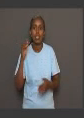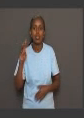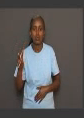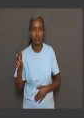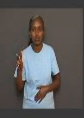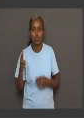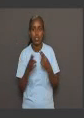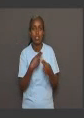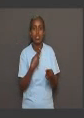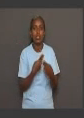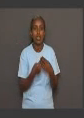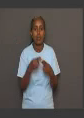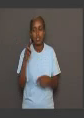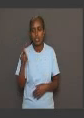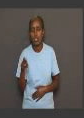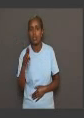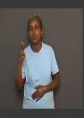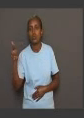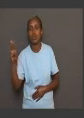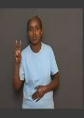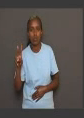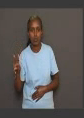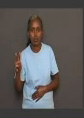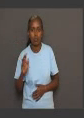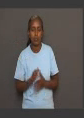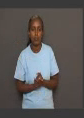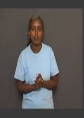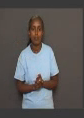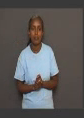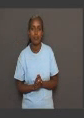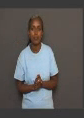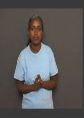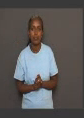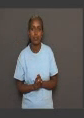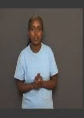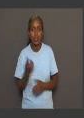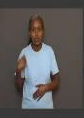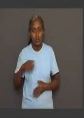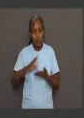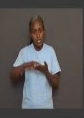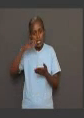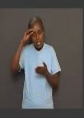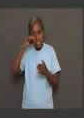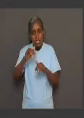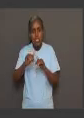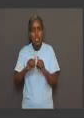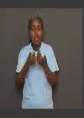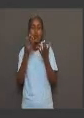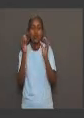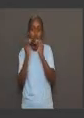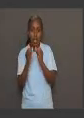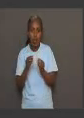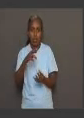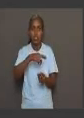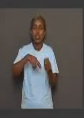2 times the square root of 2. We have learned how to calculate